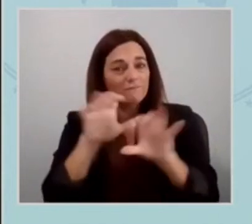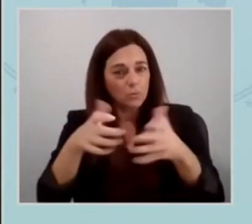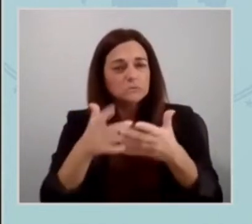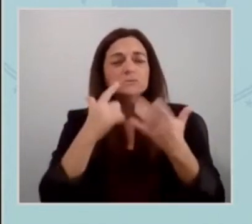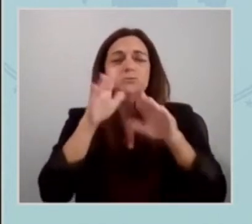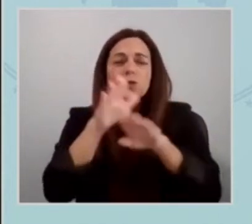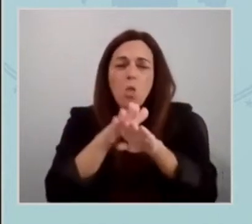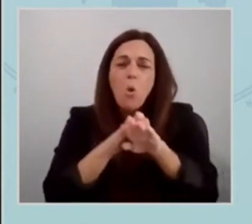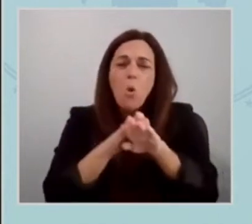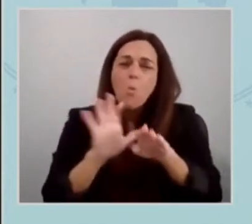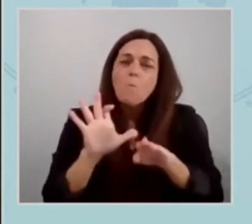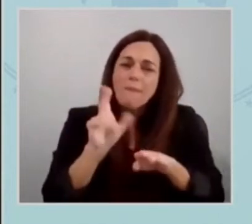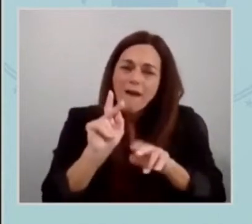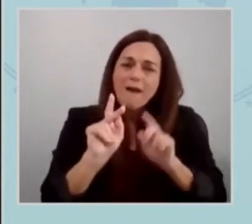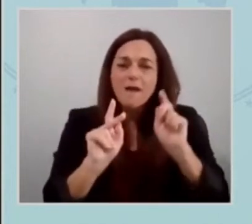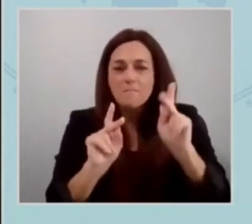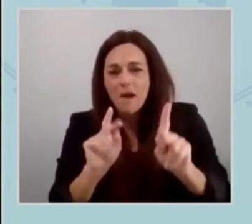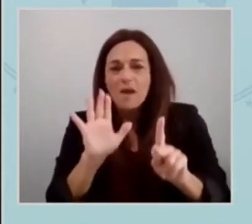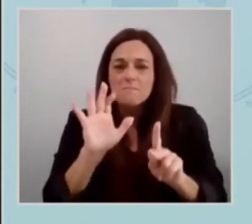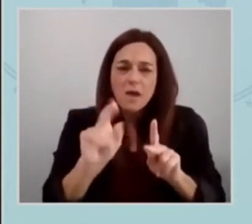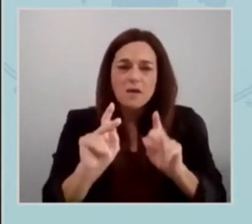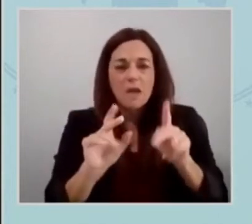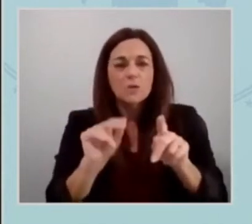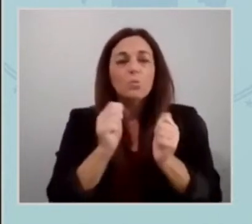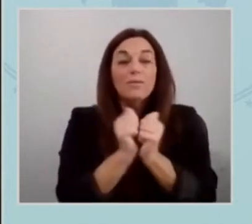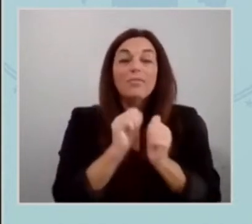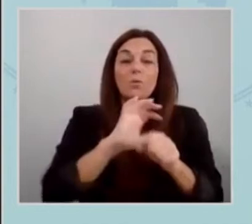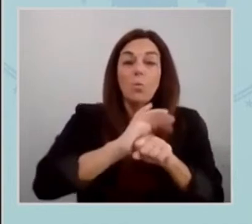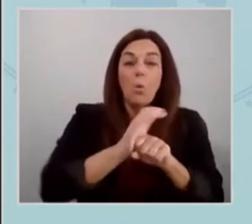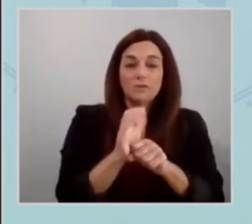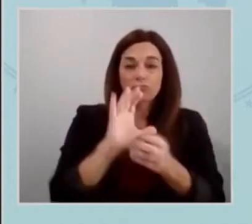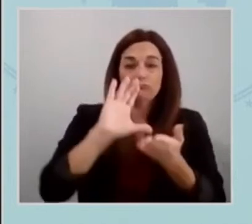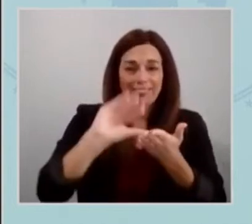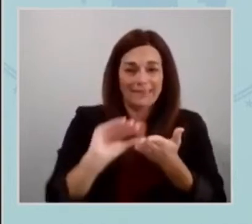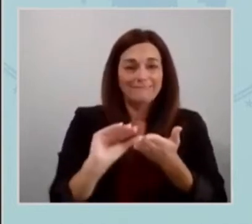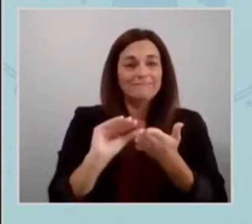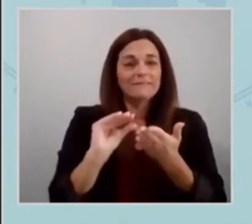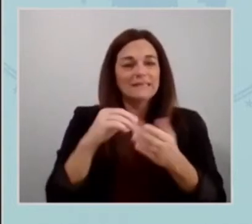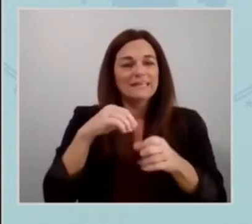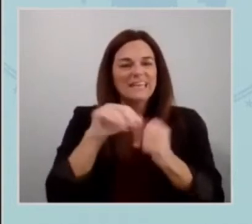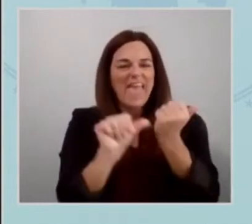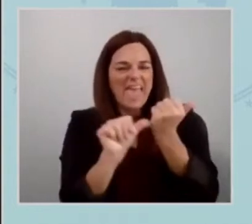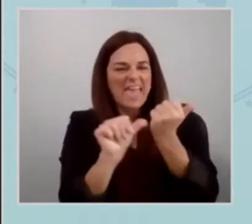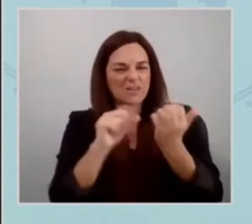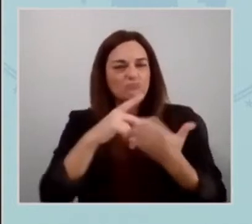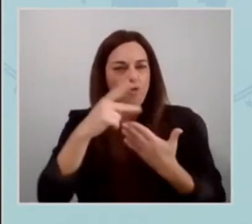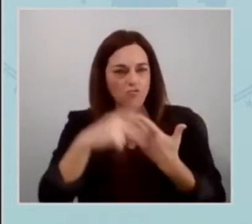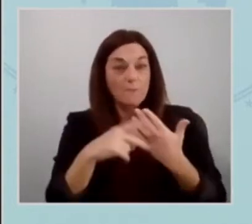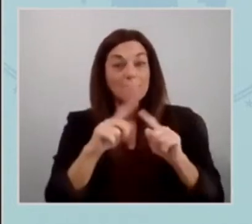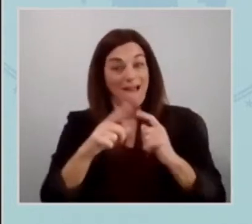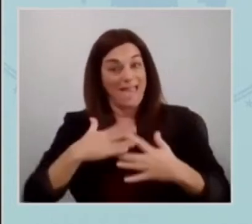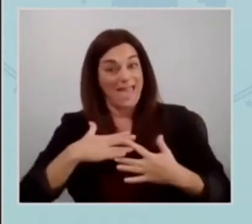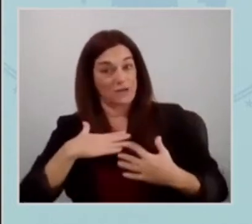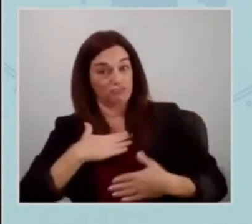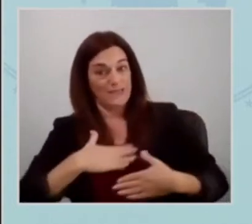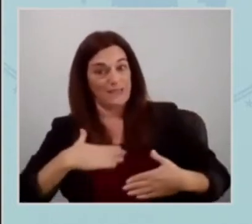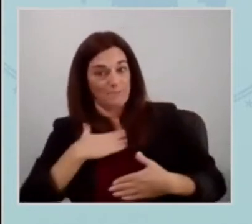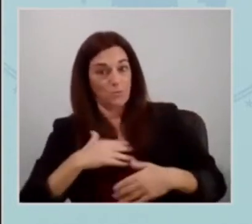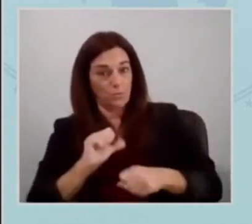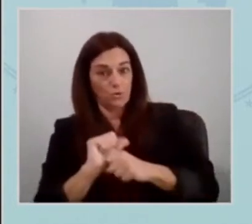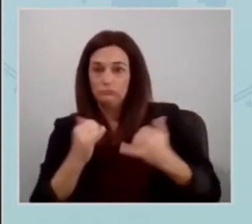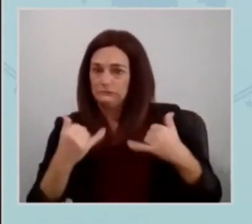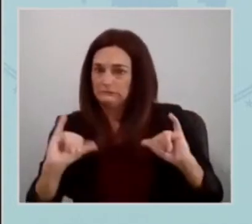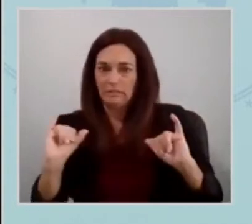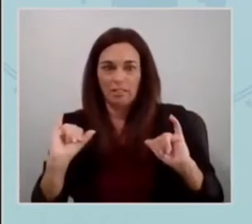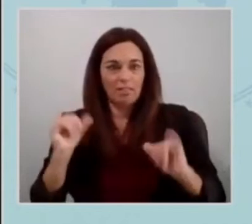of other workforces are kind of going back slowly but surely with COVID relief and